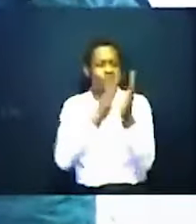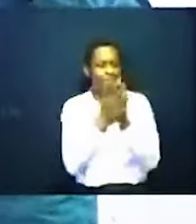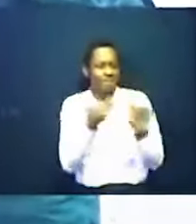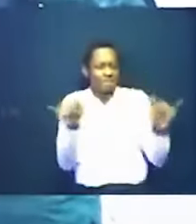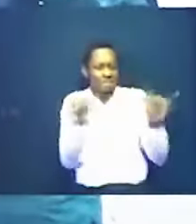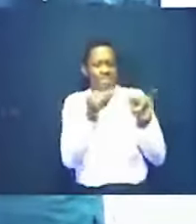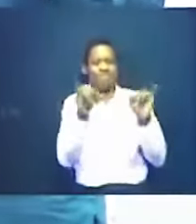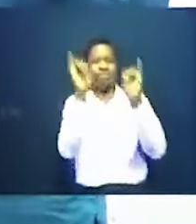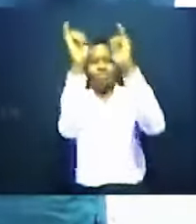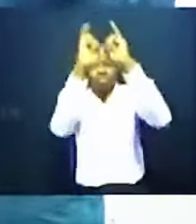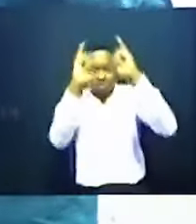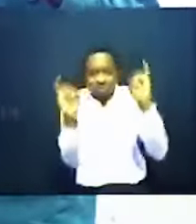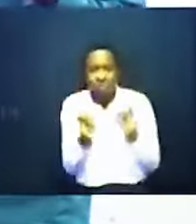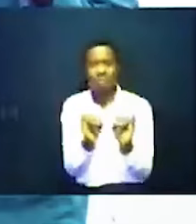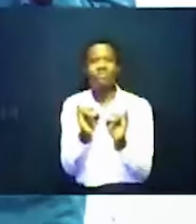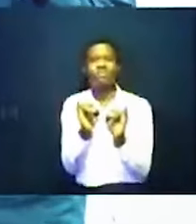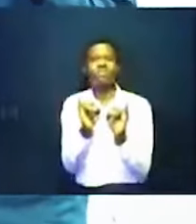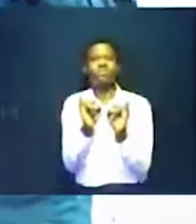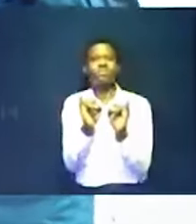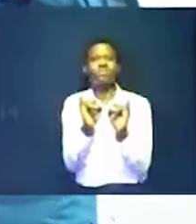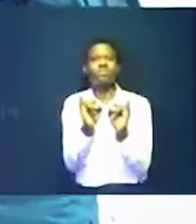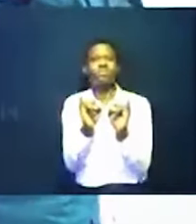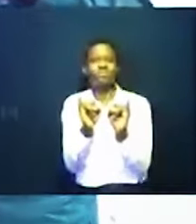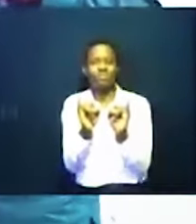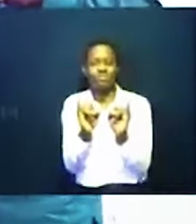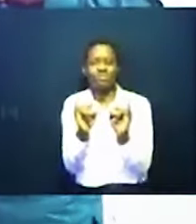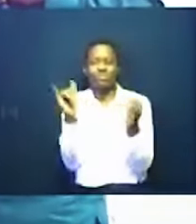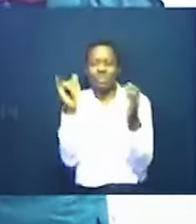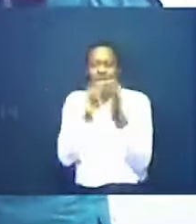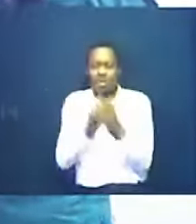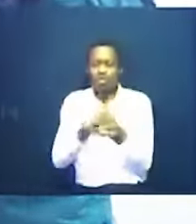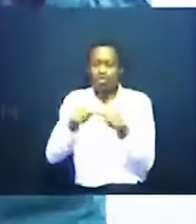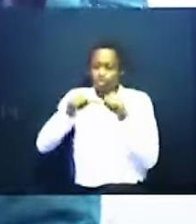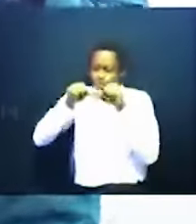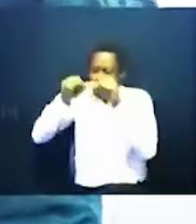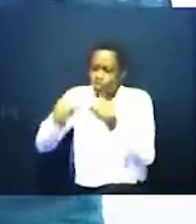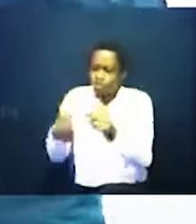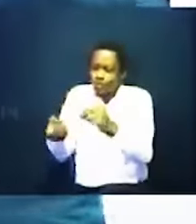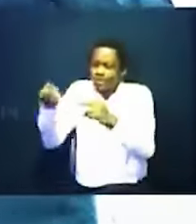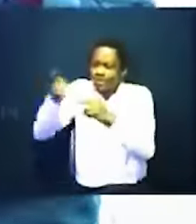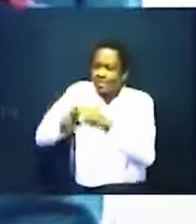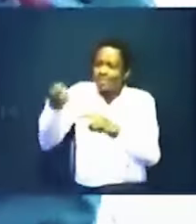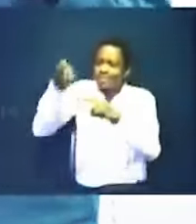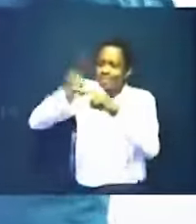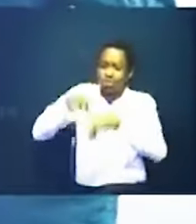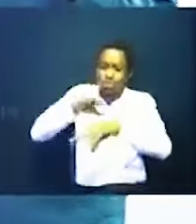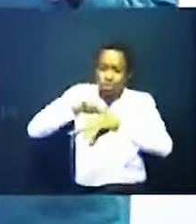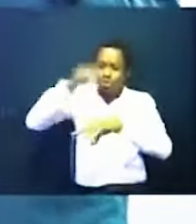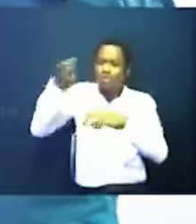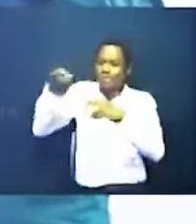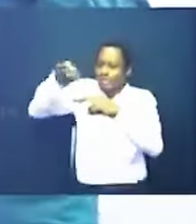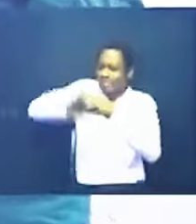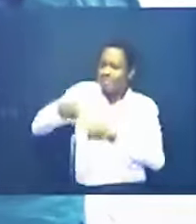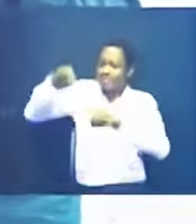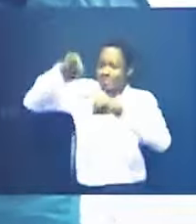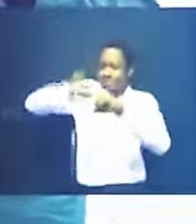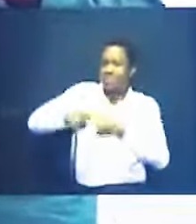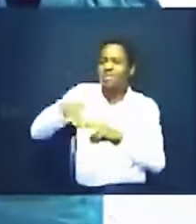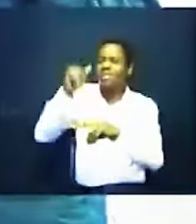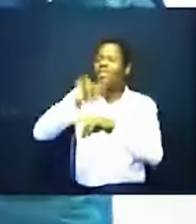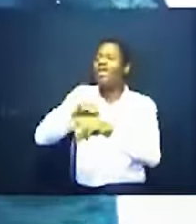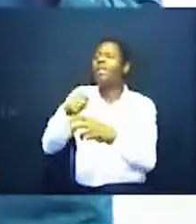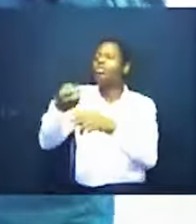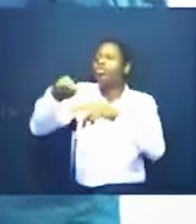his image ekwa onu ankasa ni suban so ever increasing glory e firi anu onyam mu ekwa anu onyam mu which comes from